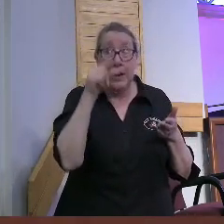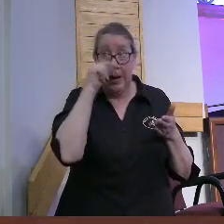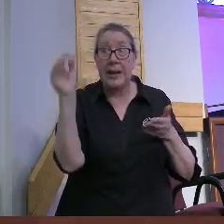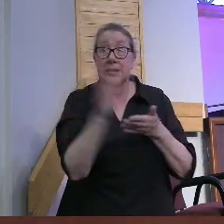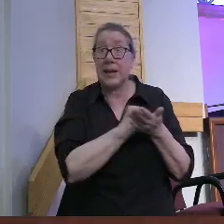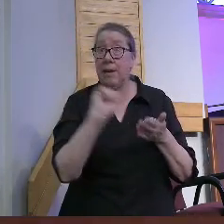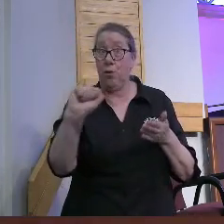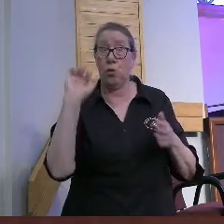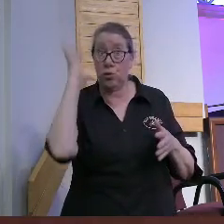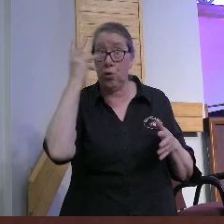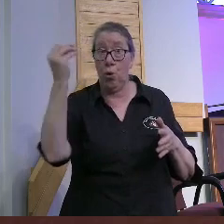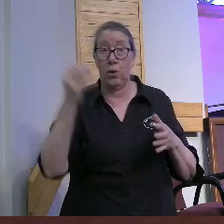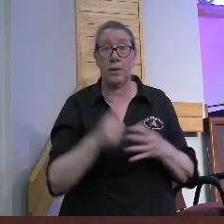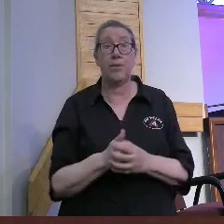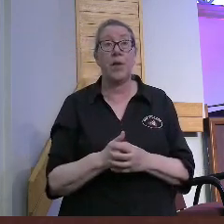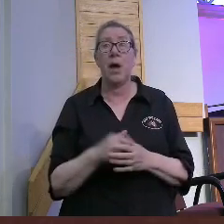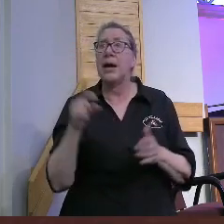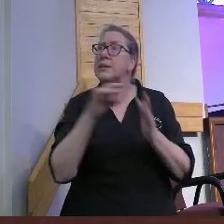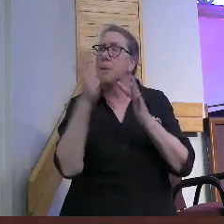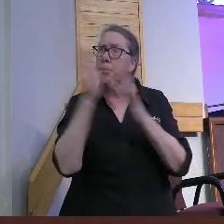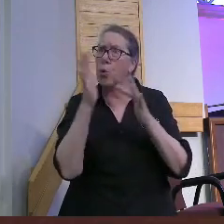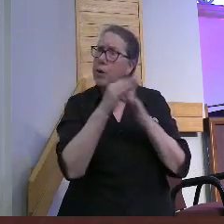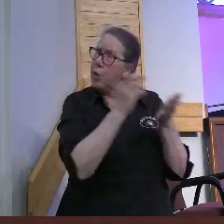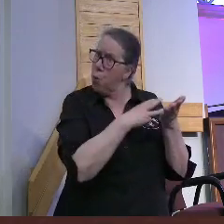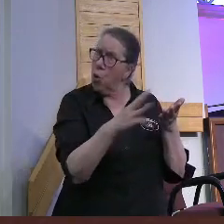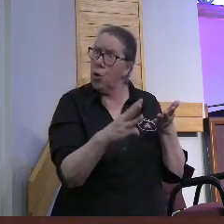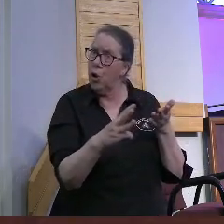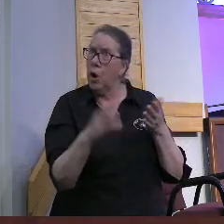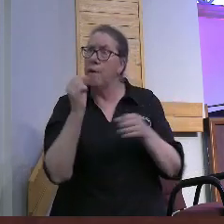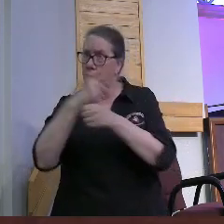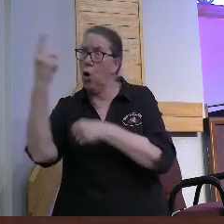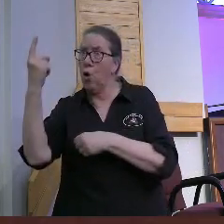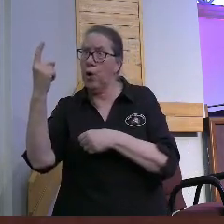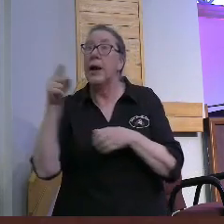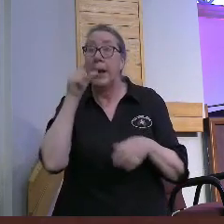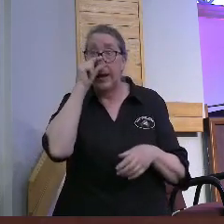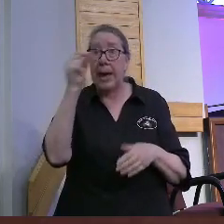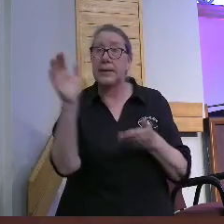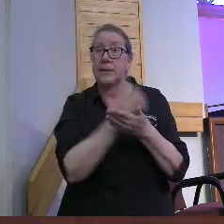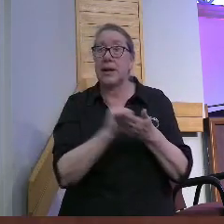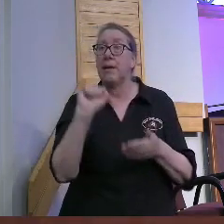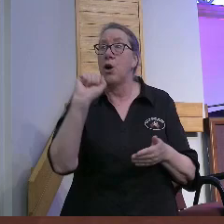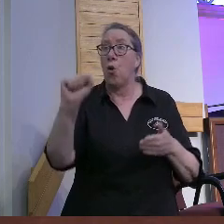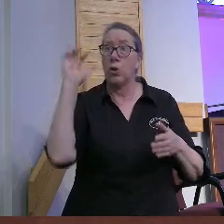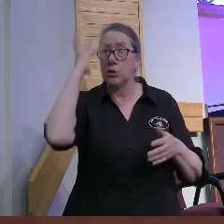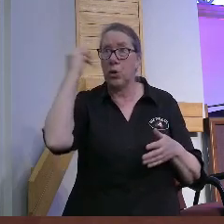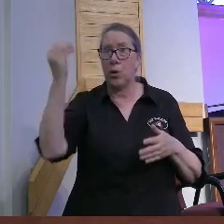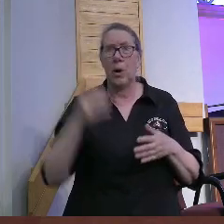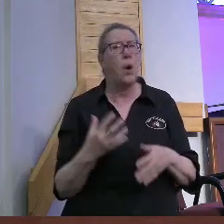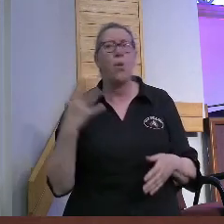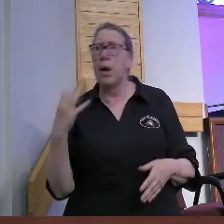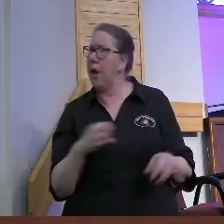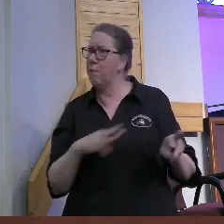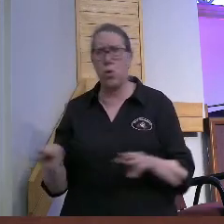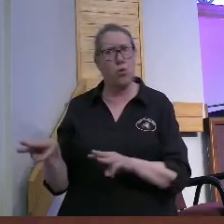your souls. And so the word is so important. It is the word of God which is able to save your soul. We've got great music and we